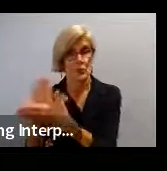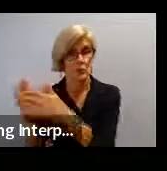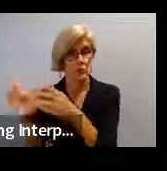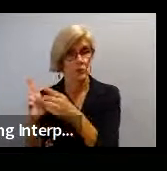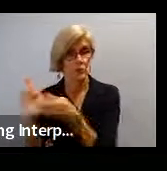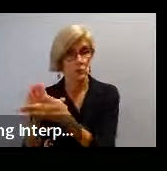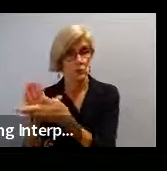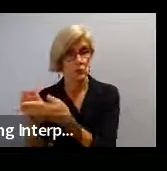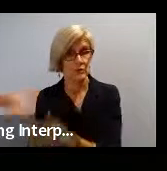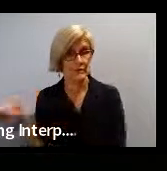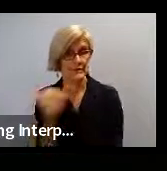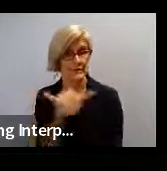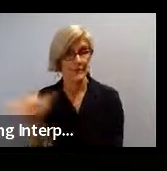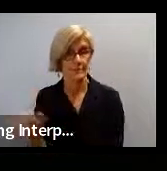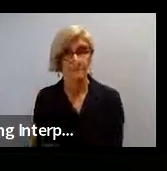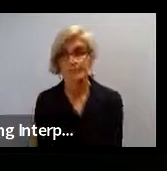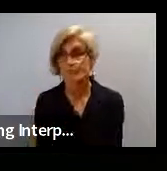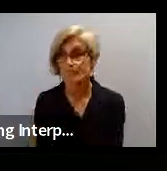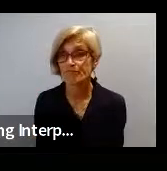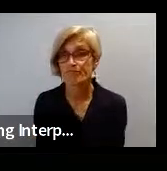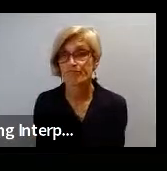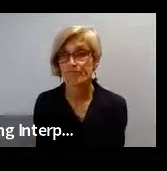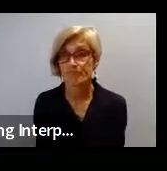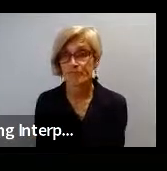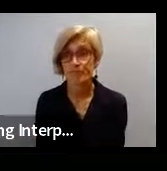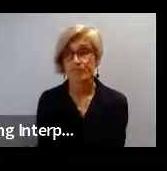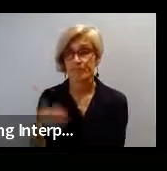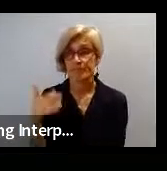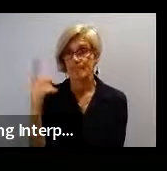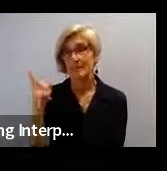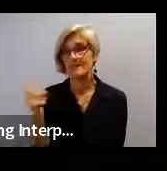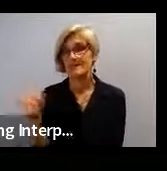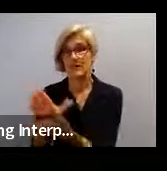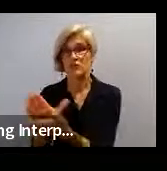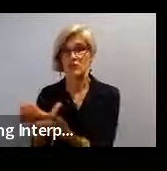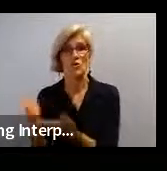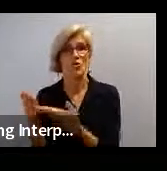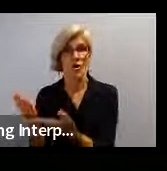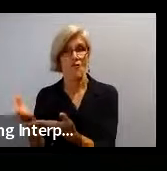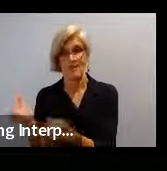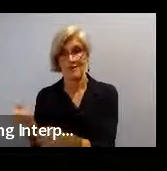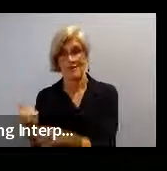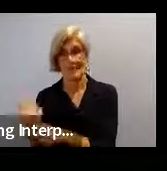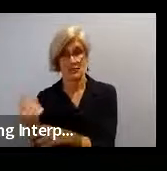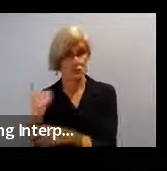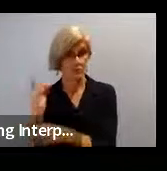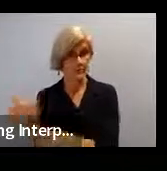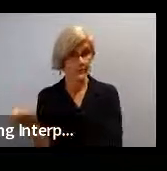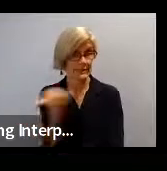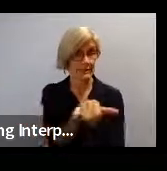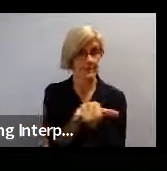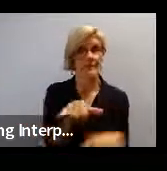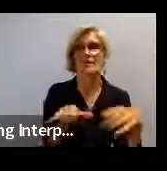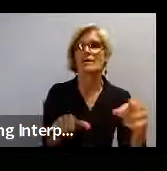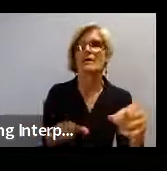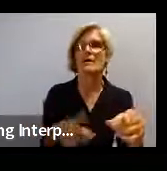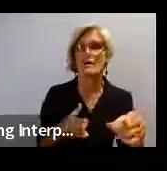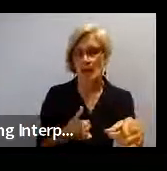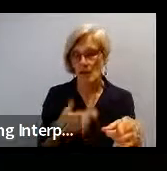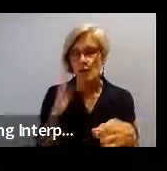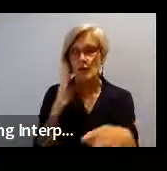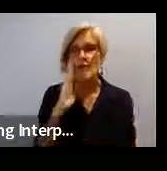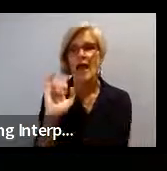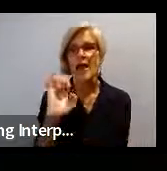school offered him this past year? Yeah, so what we would ask for you, that IEP is a legal document and you get